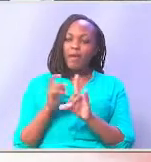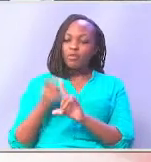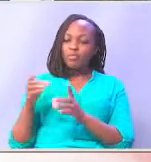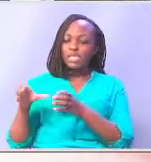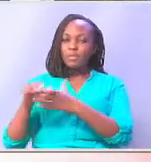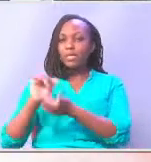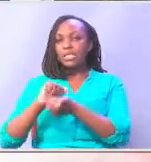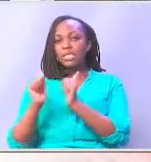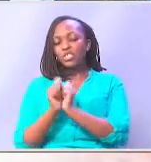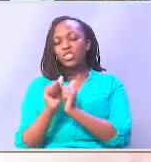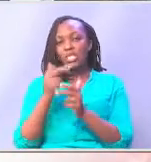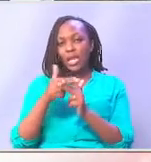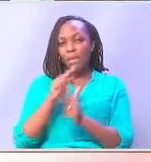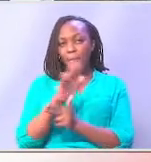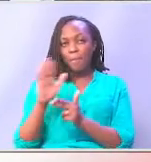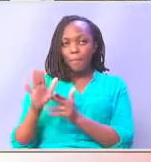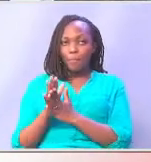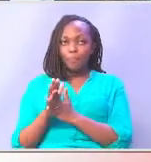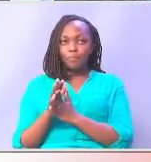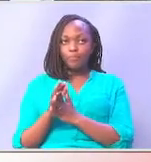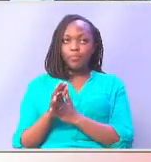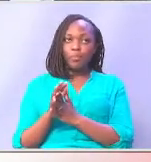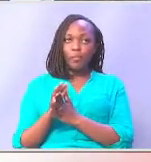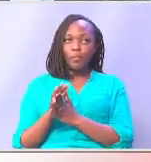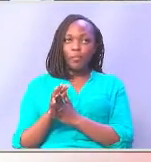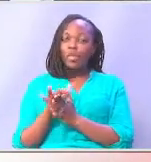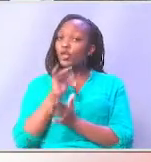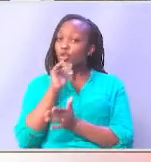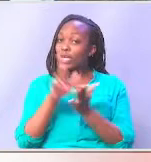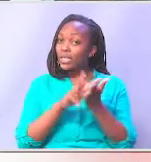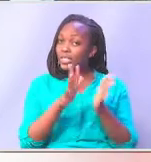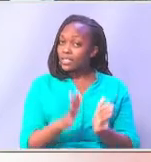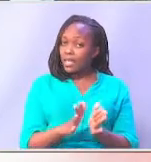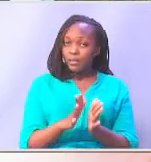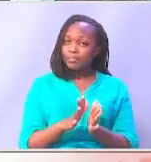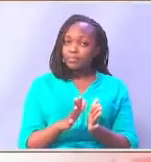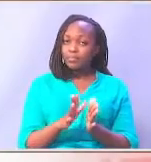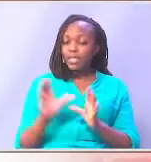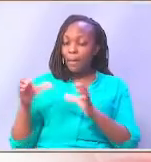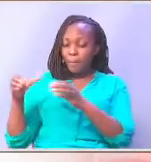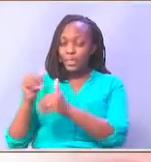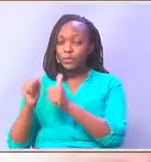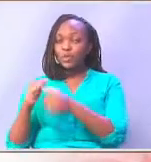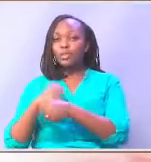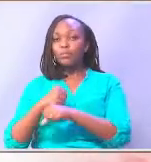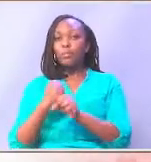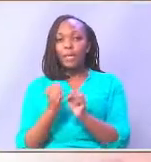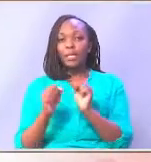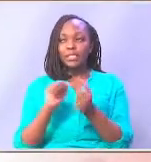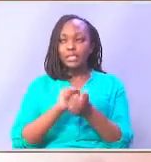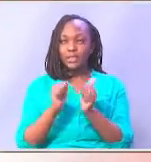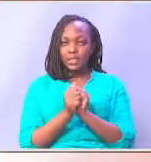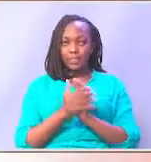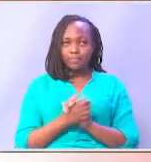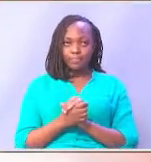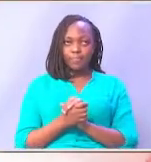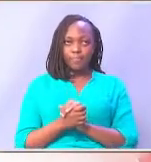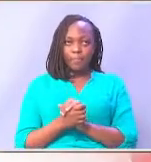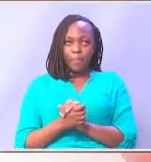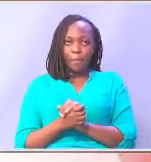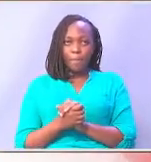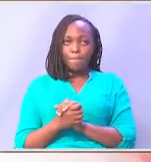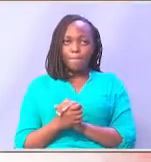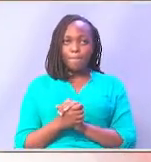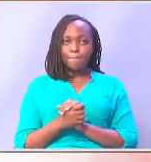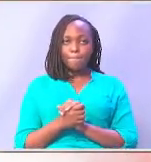It's the party that submits that to the registrar. Then the registrar effects these changes. Center for Multi-Party Democracy, CMD,